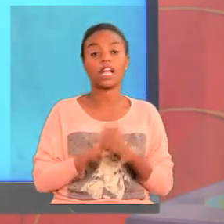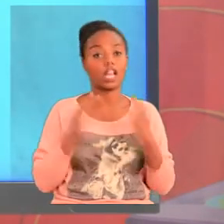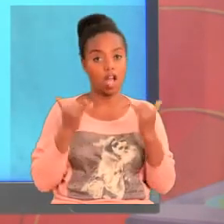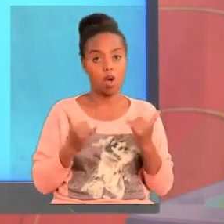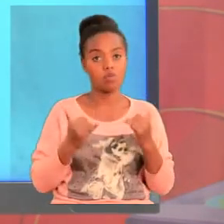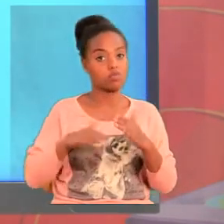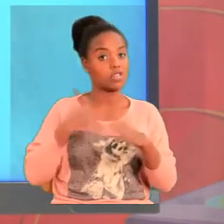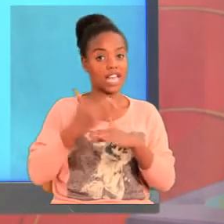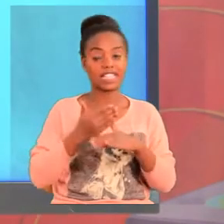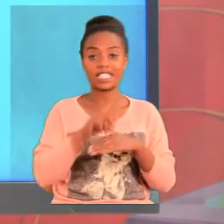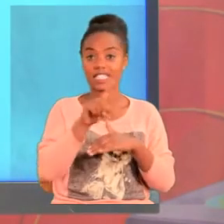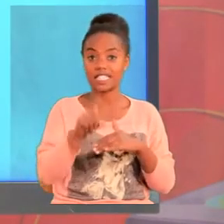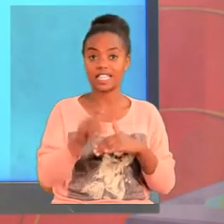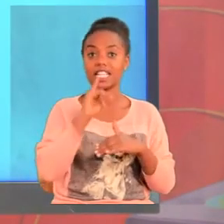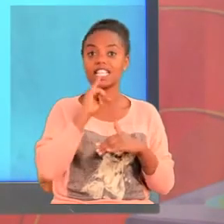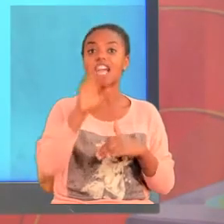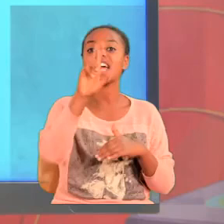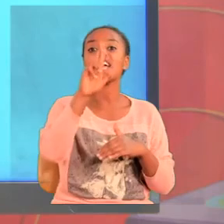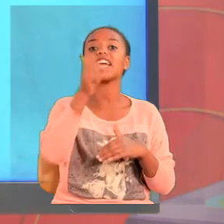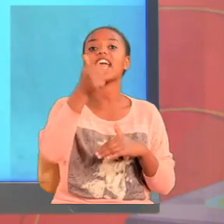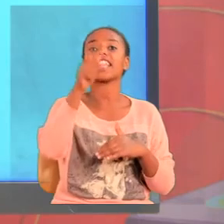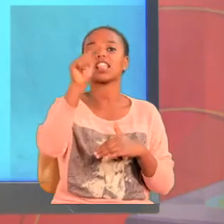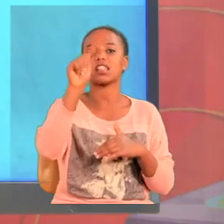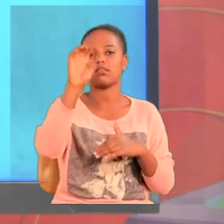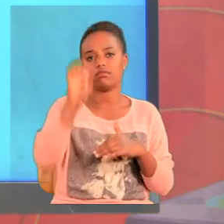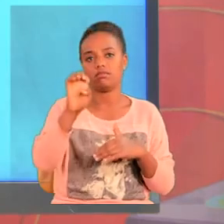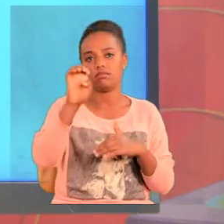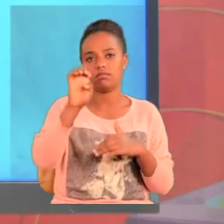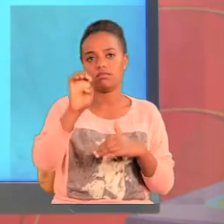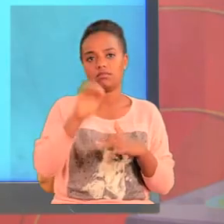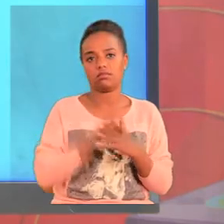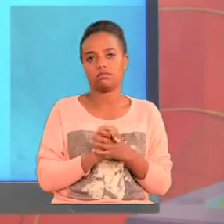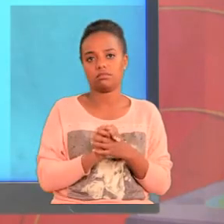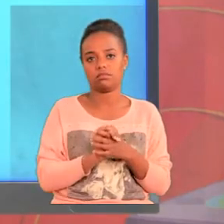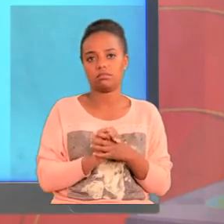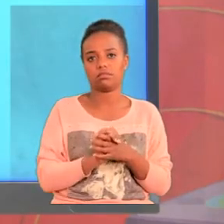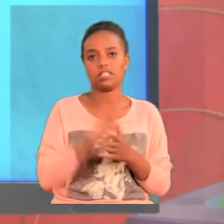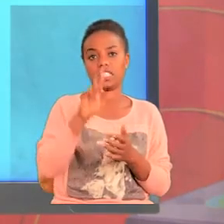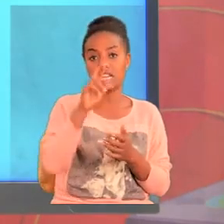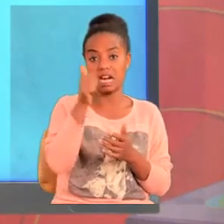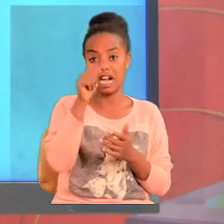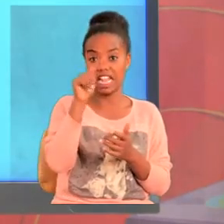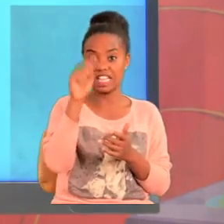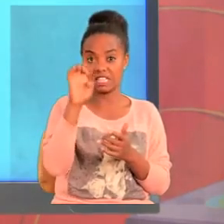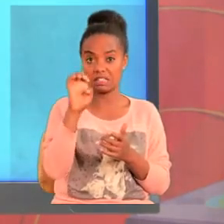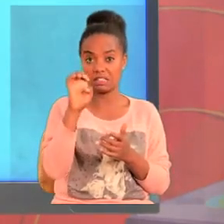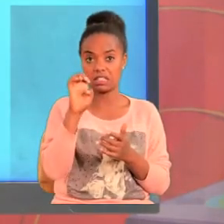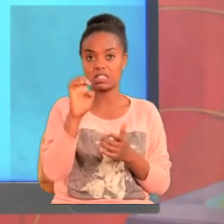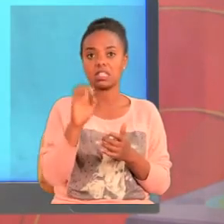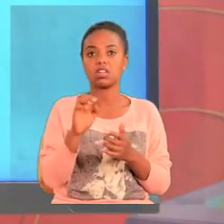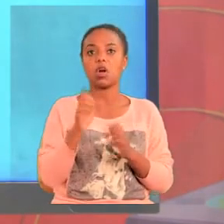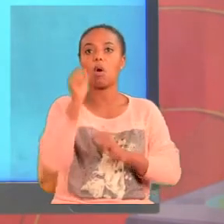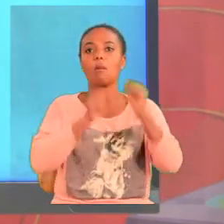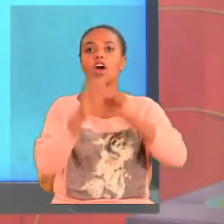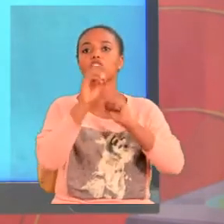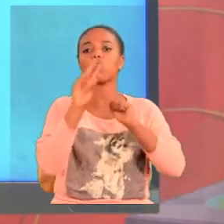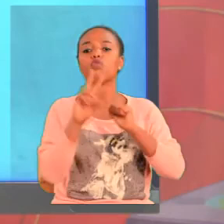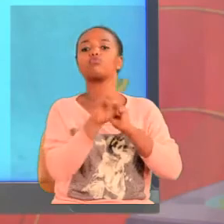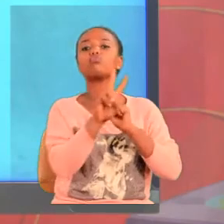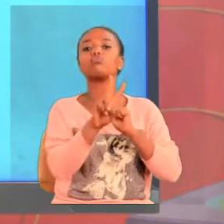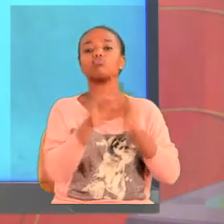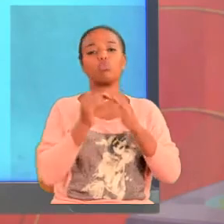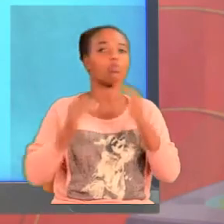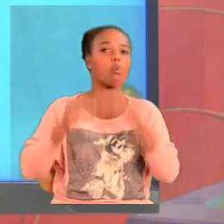Now the next one is rate. Rate is a comparison of 2 or more quantities